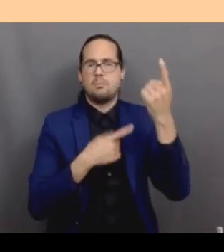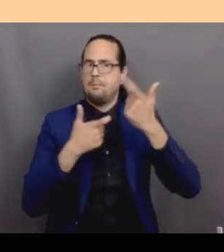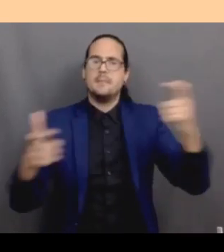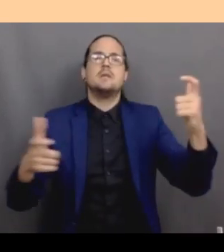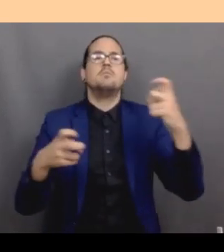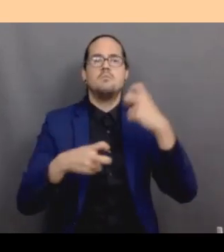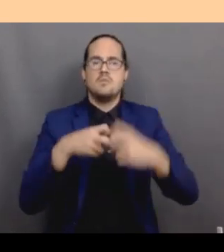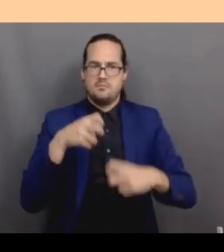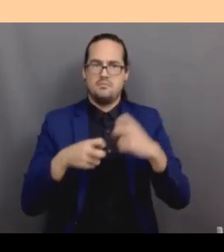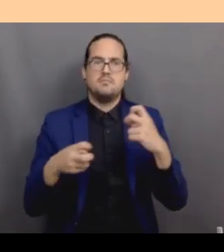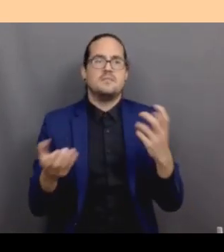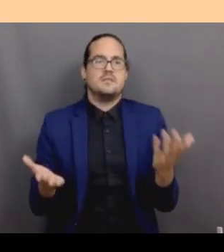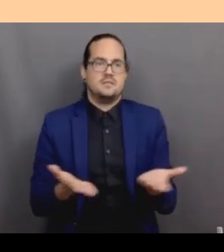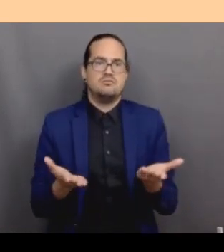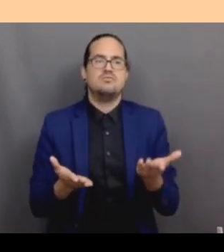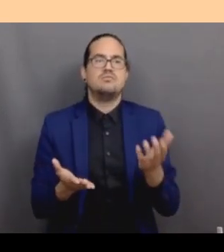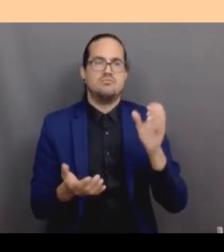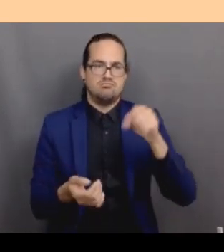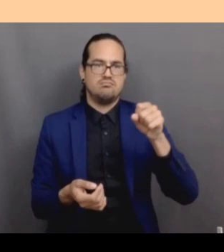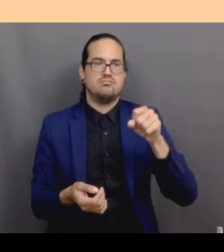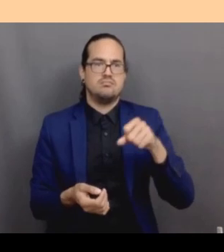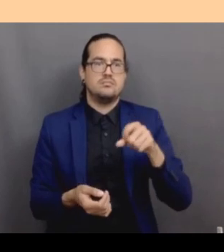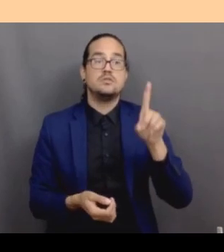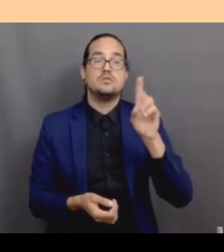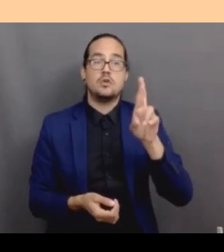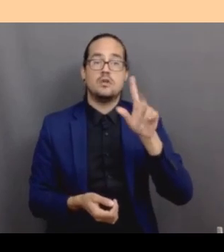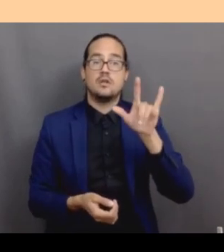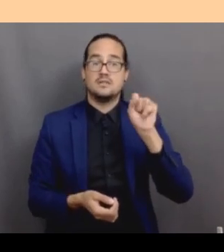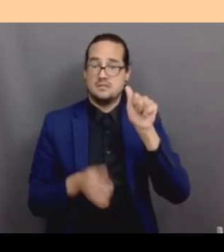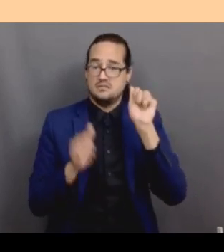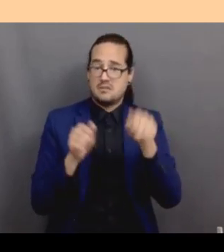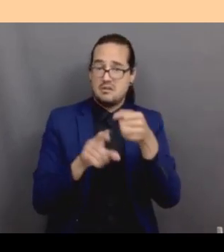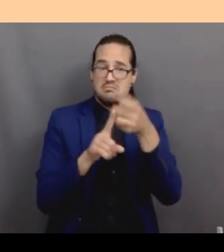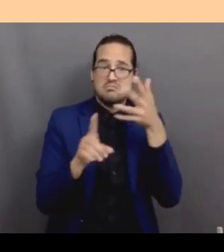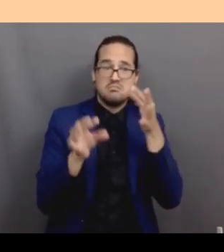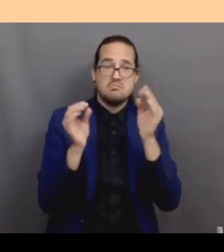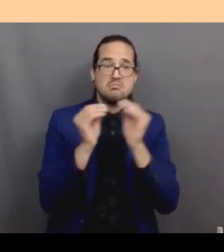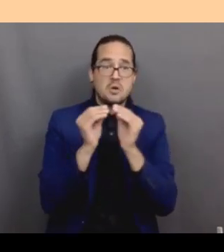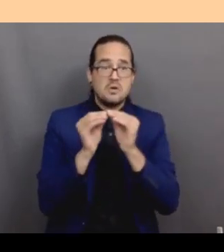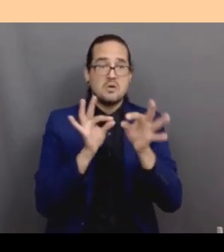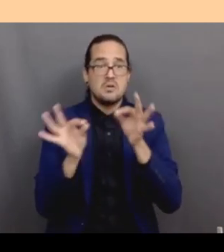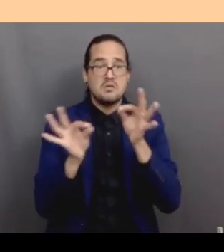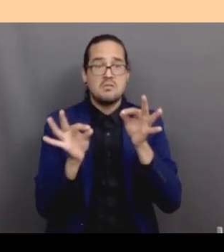the population impact so far, but also some of the specific